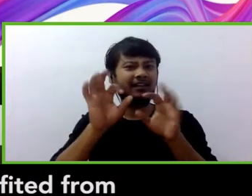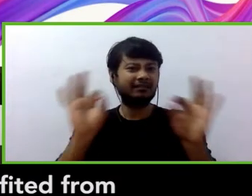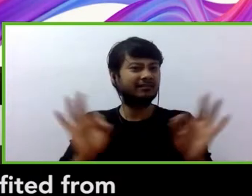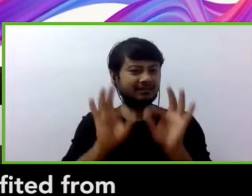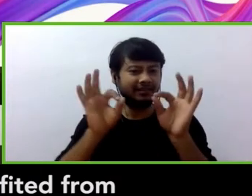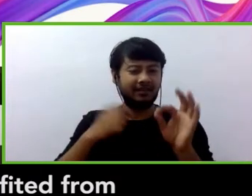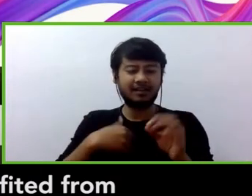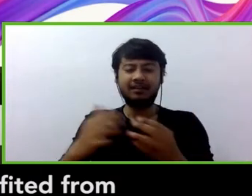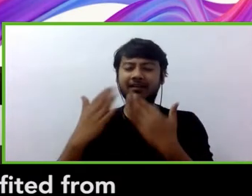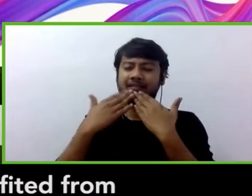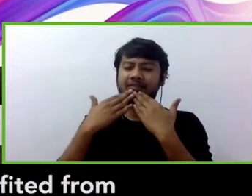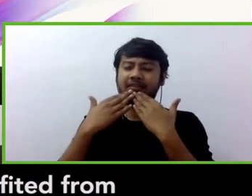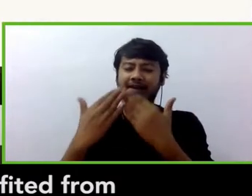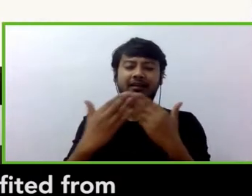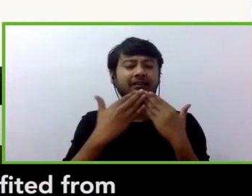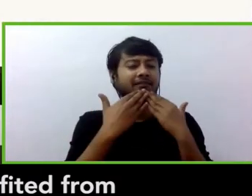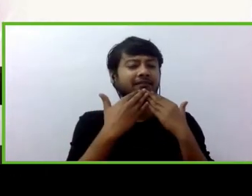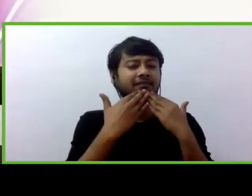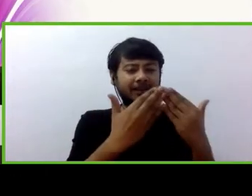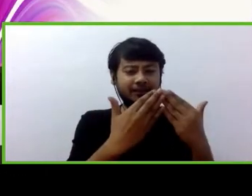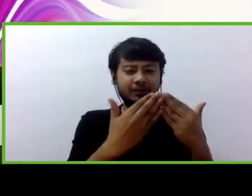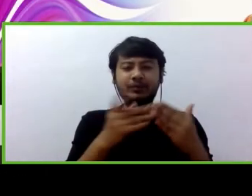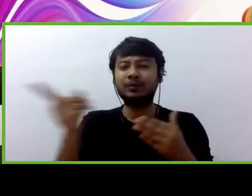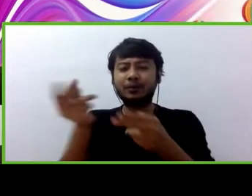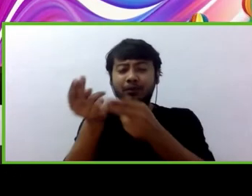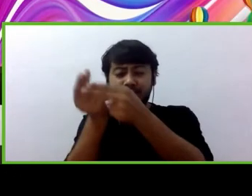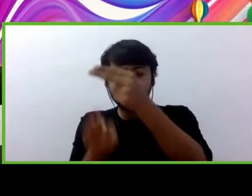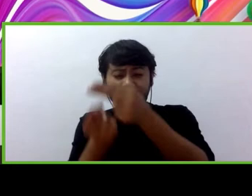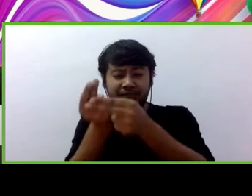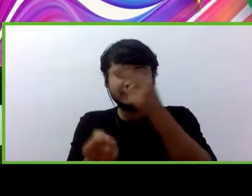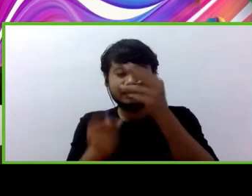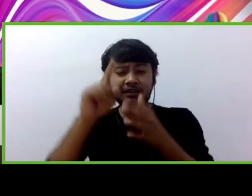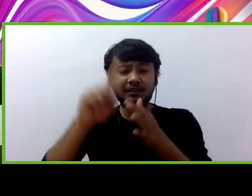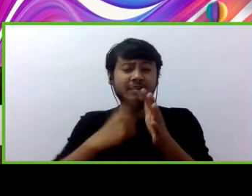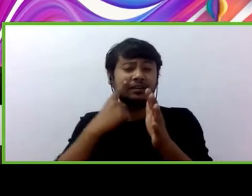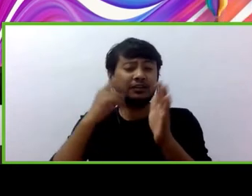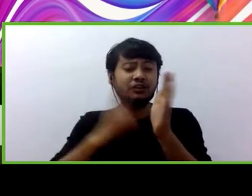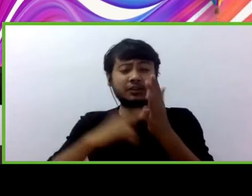of corporates would have benefited from Jim's valuable insights.